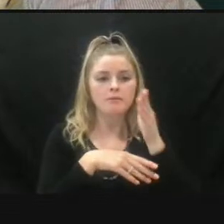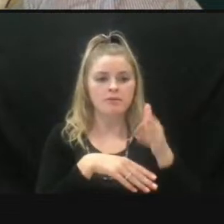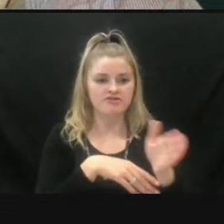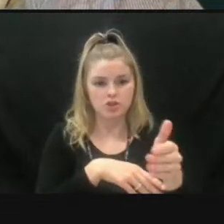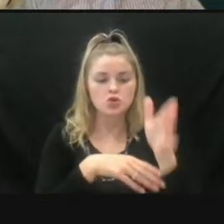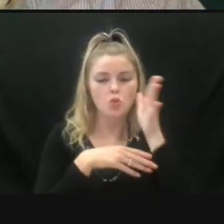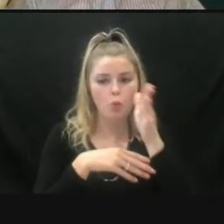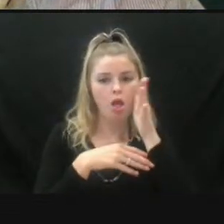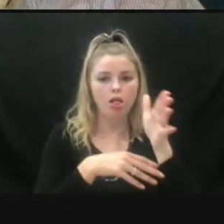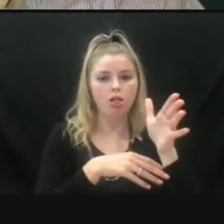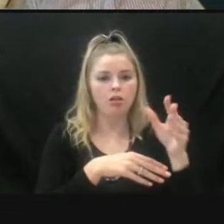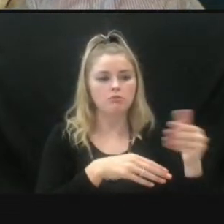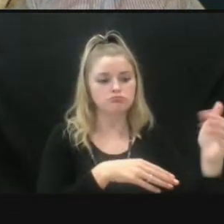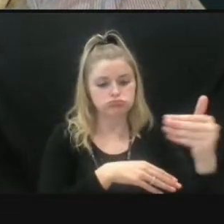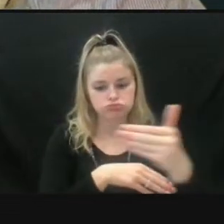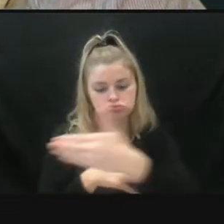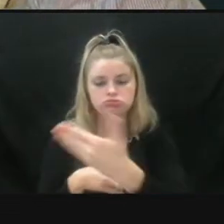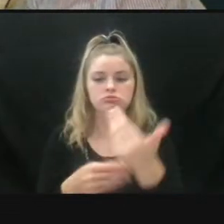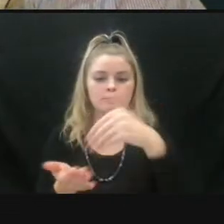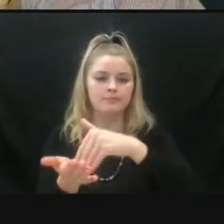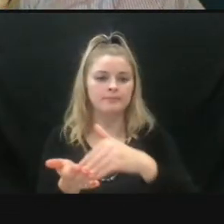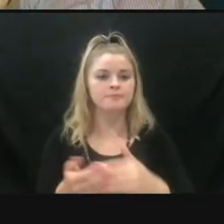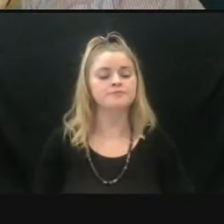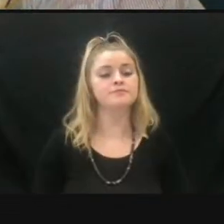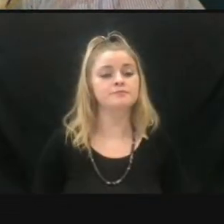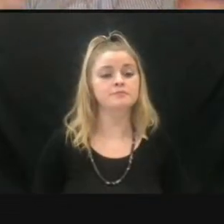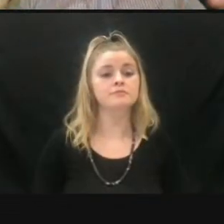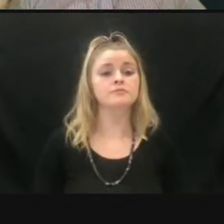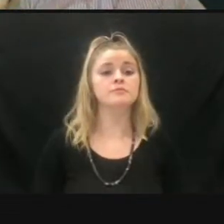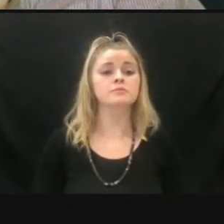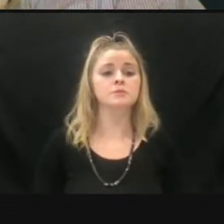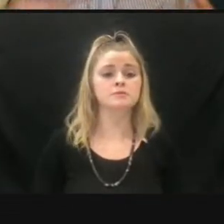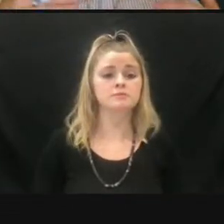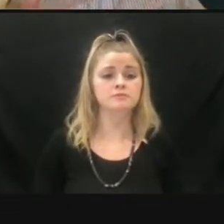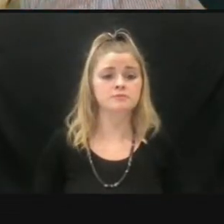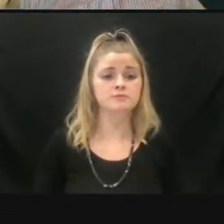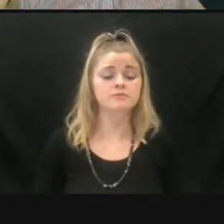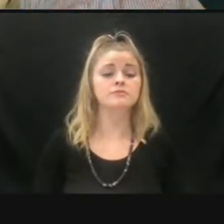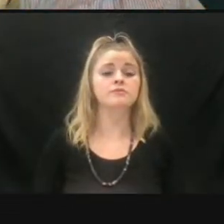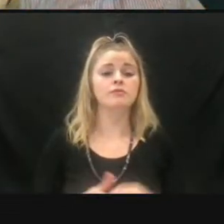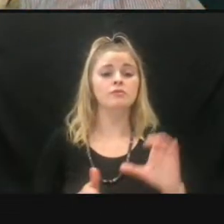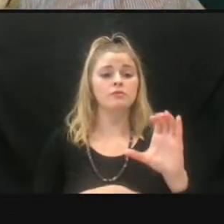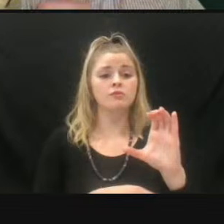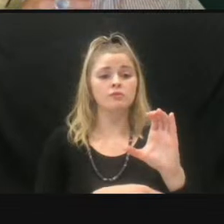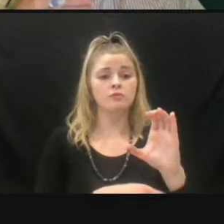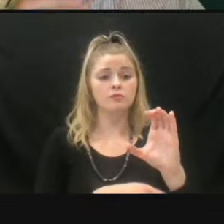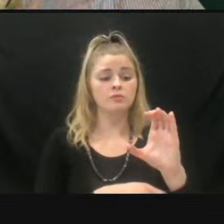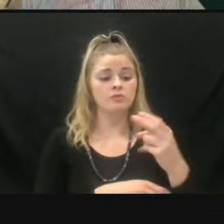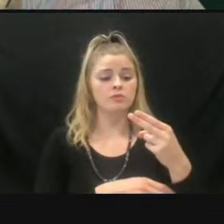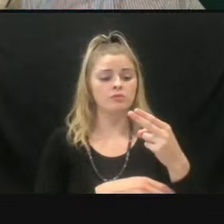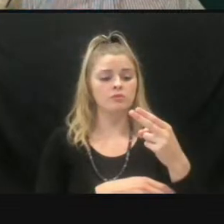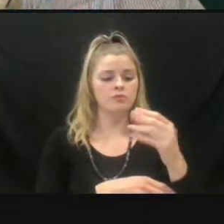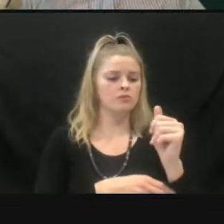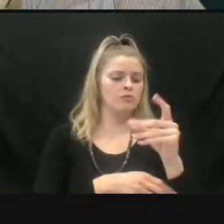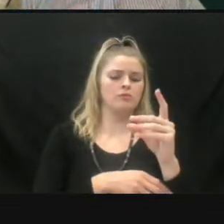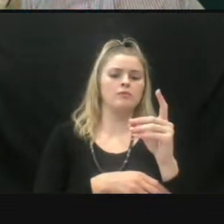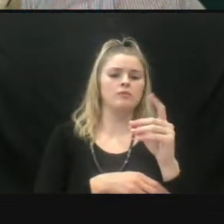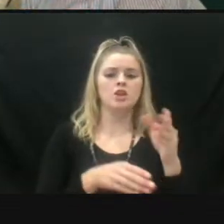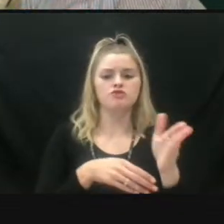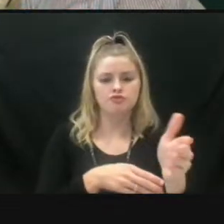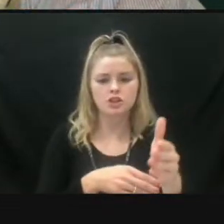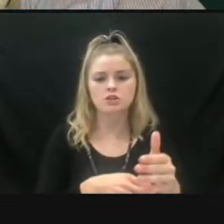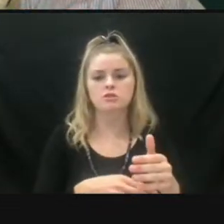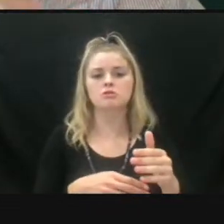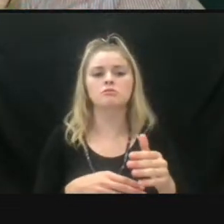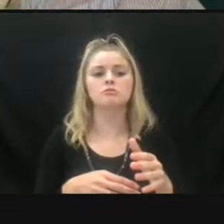of March. Shad, when they go upstream, migrated in the hundreds of thousands. Many Europeans write about